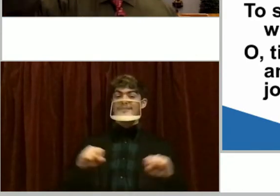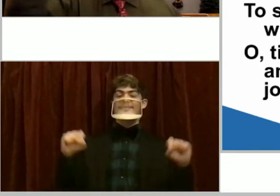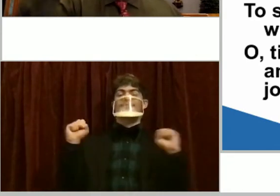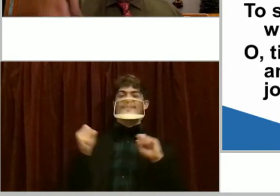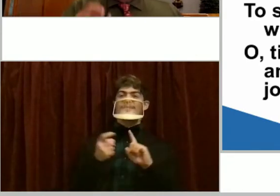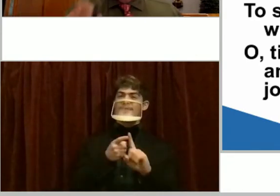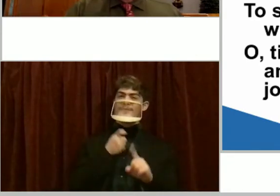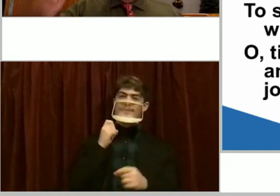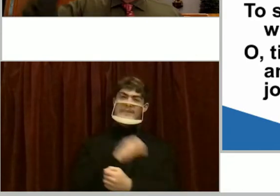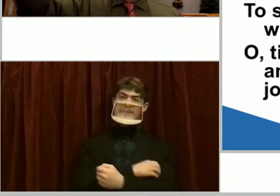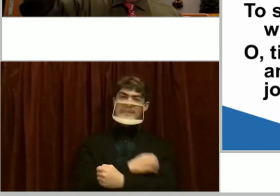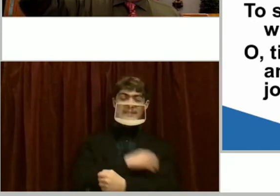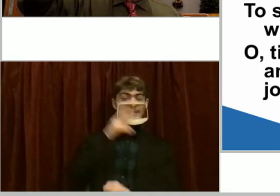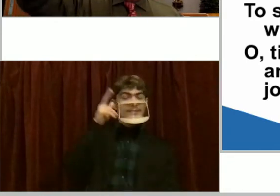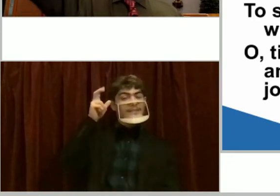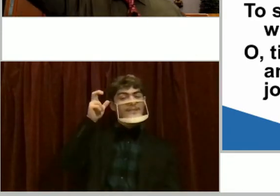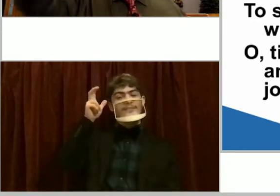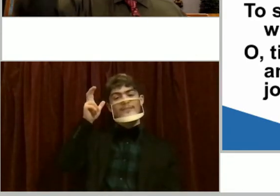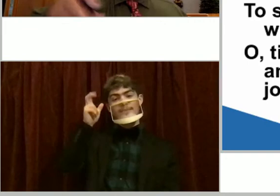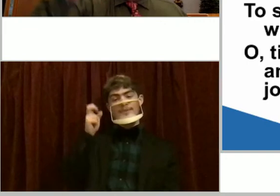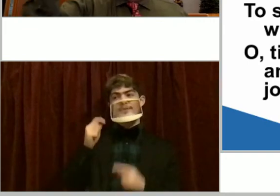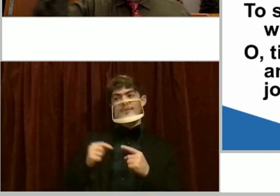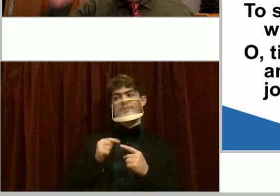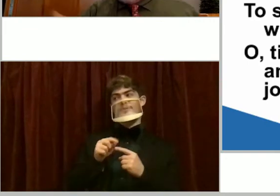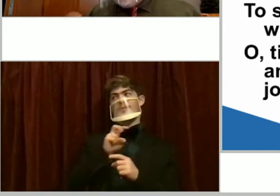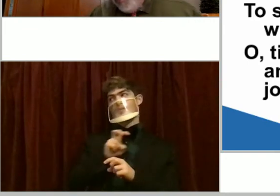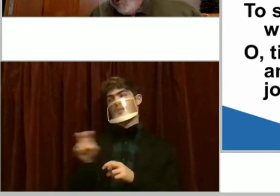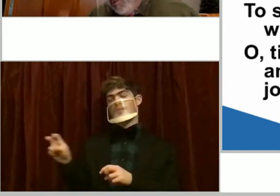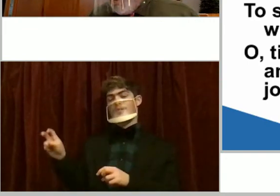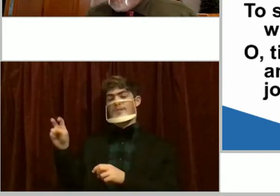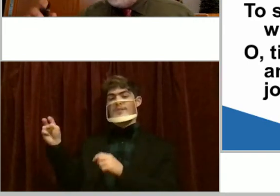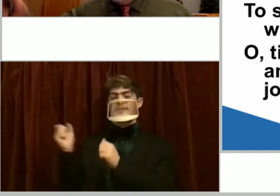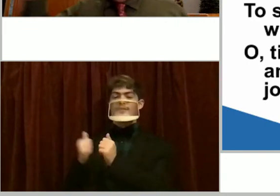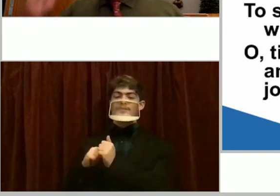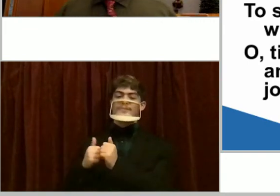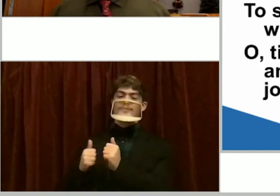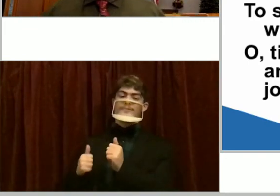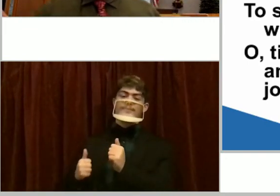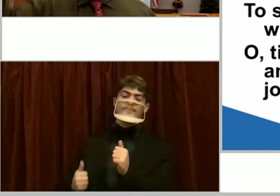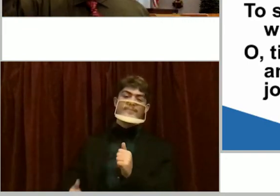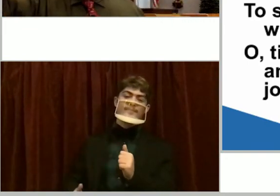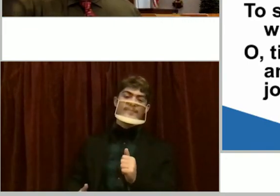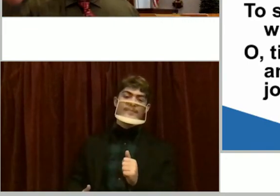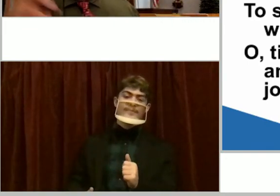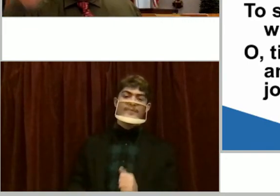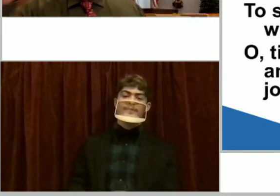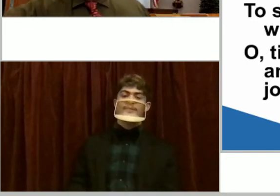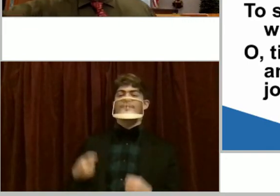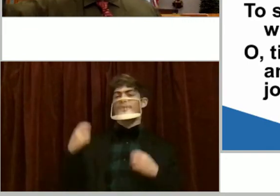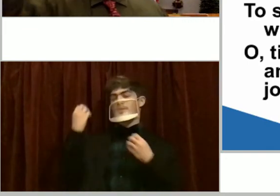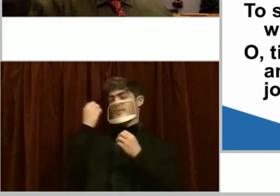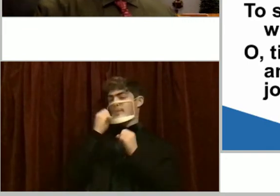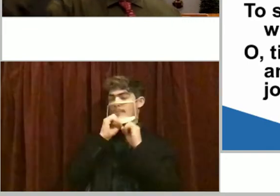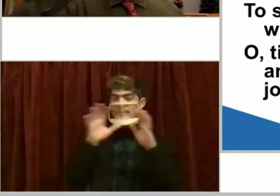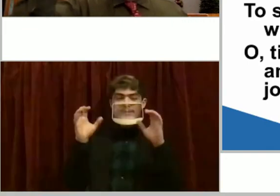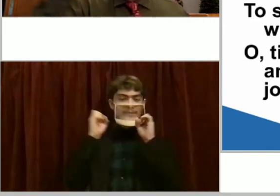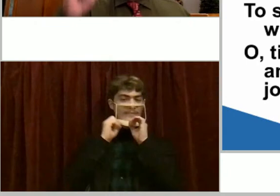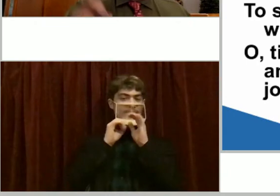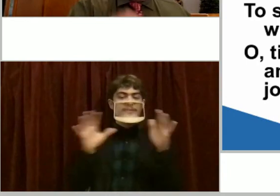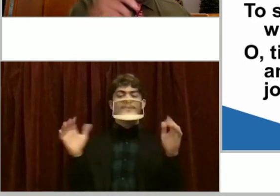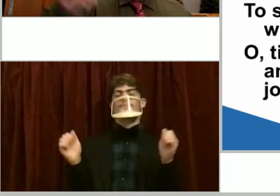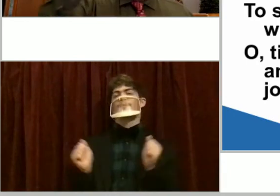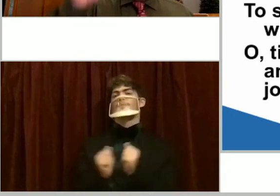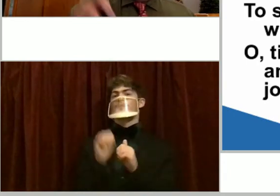to save us all from Satan's power when we were gone astray. Oh, tidings